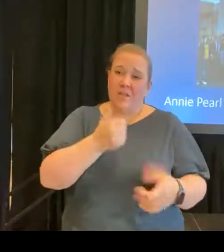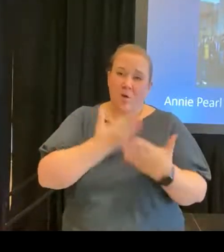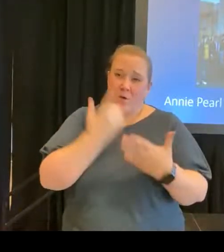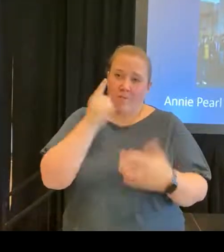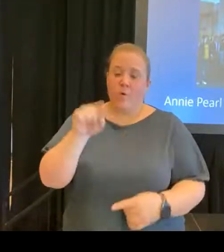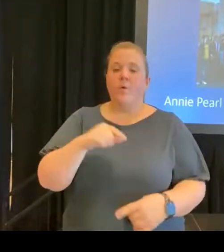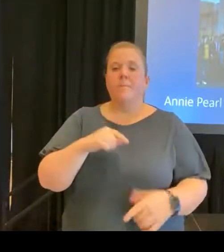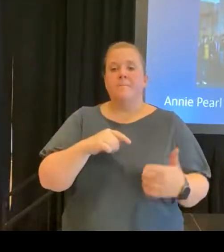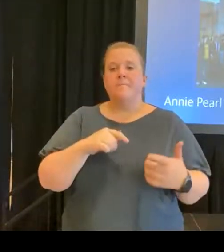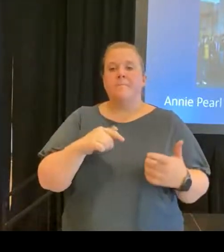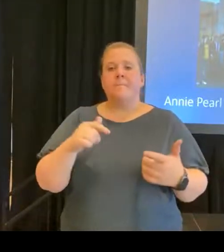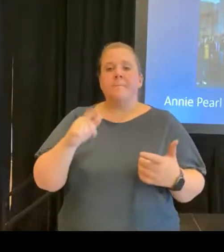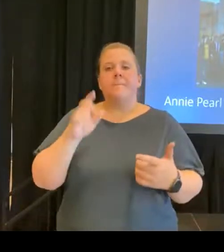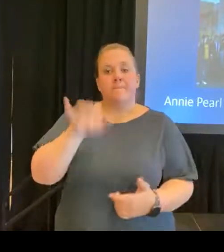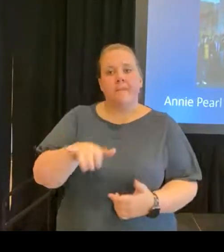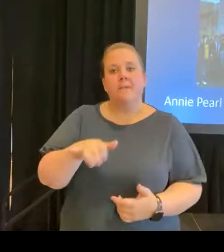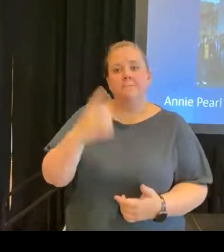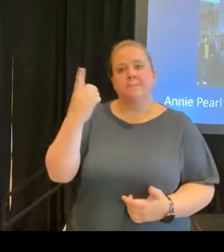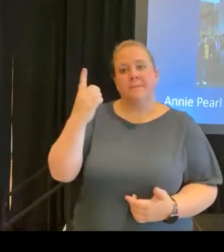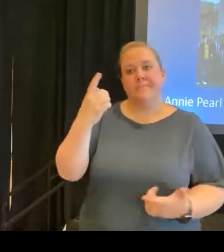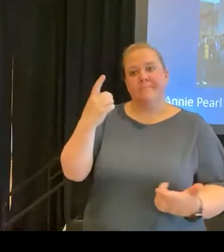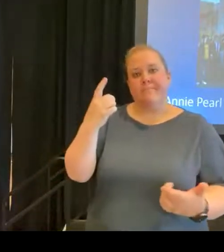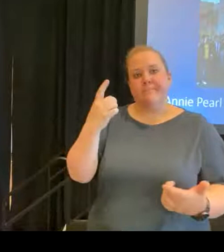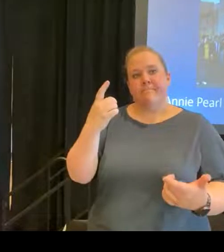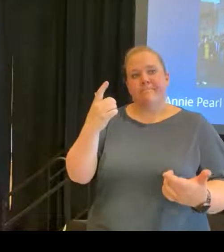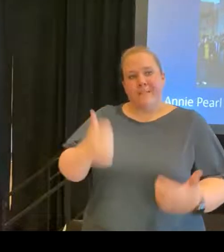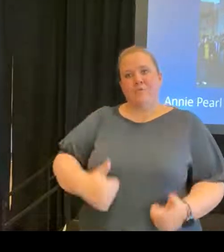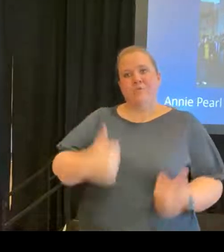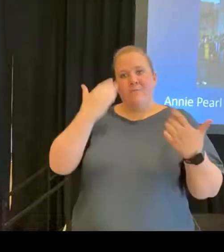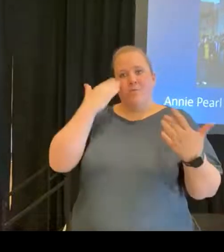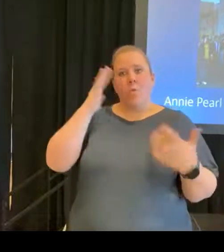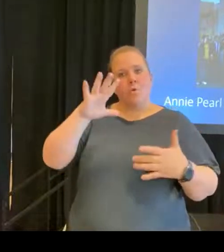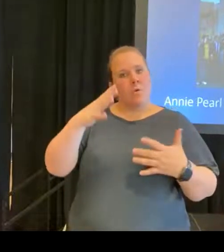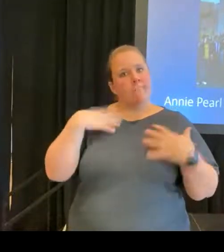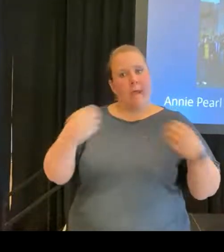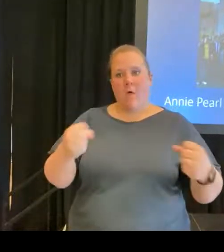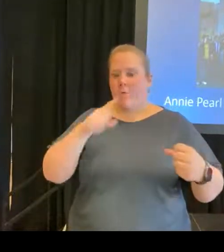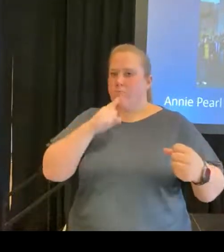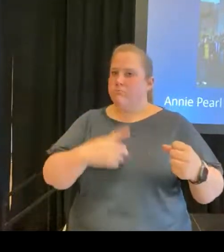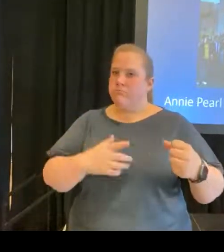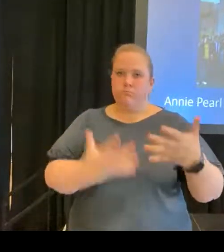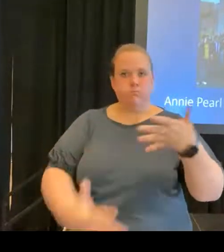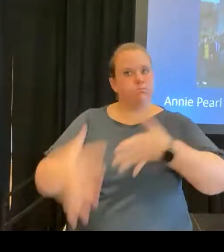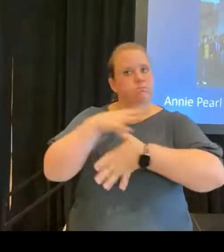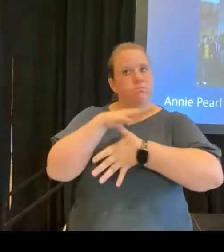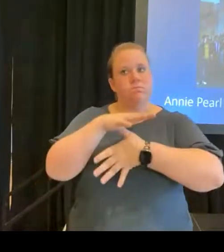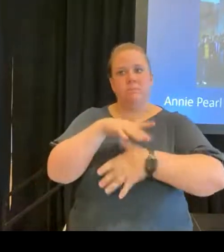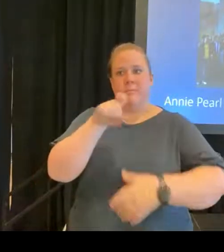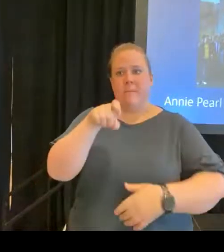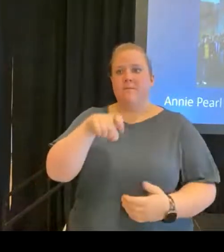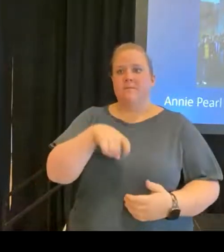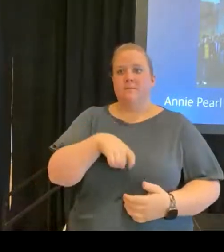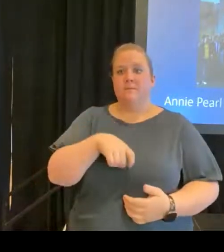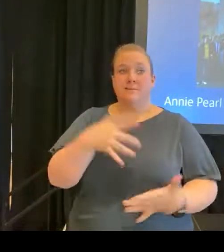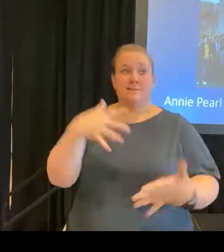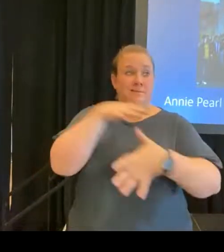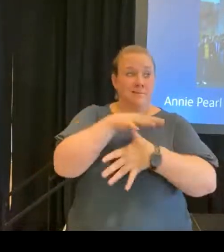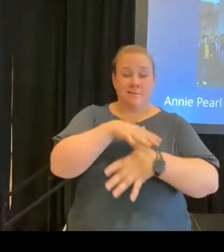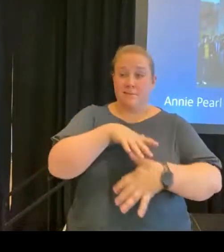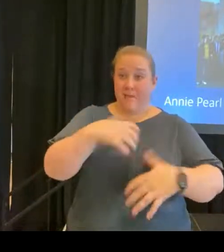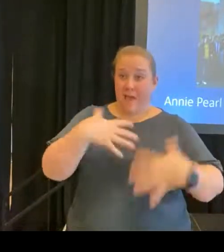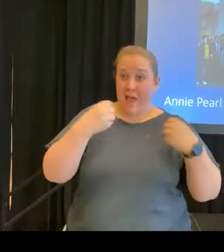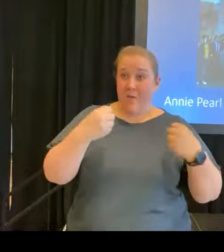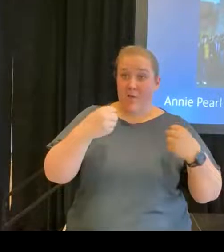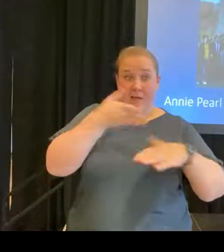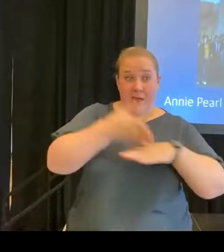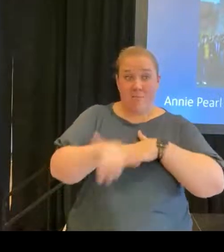I ate, that's one way of surviving. Your health is at the top of the list. Because without your health, nothing else means